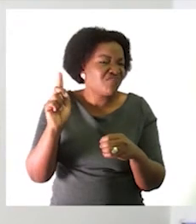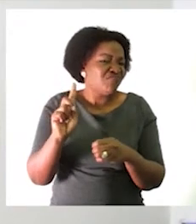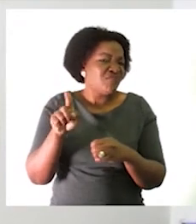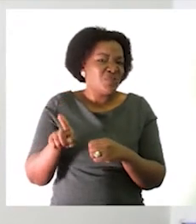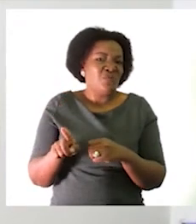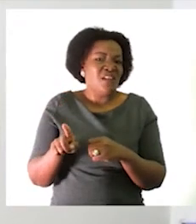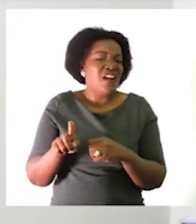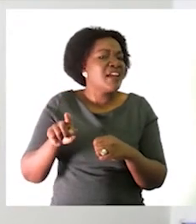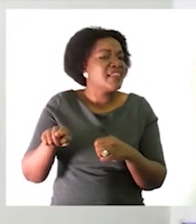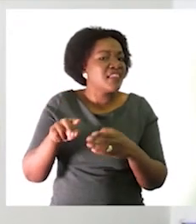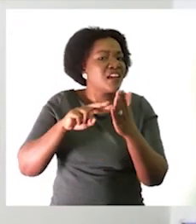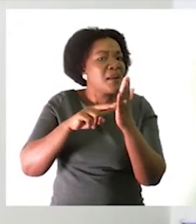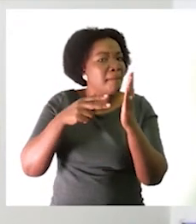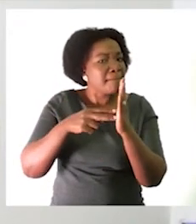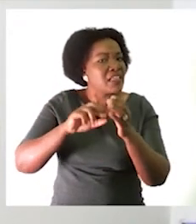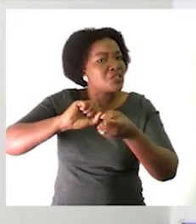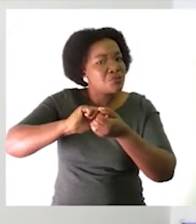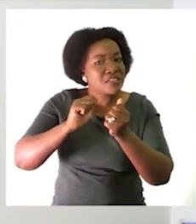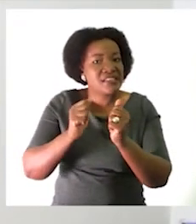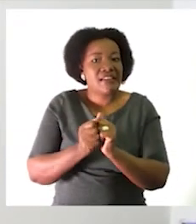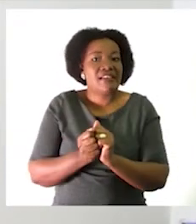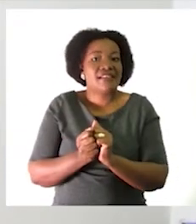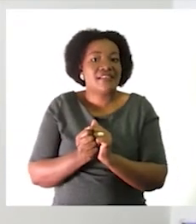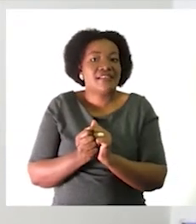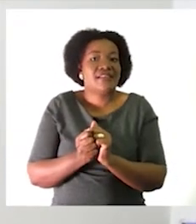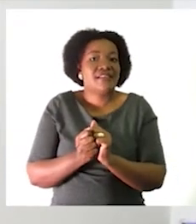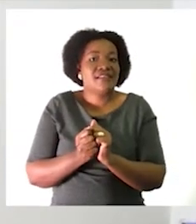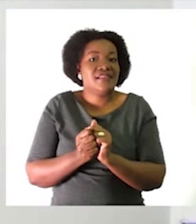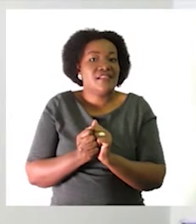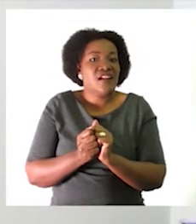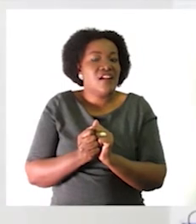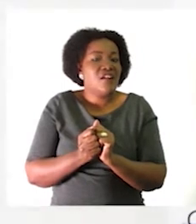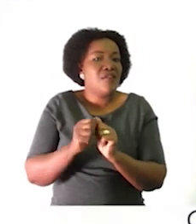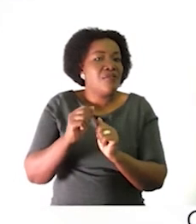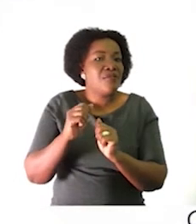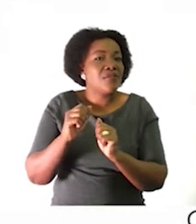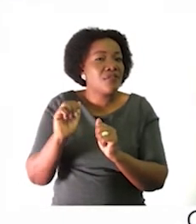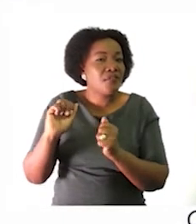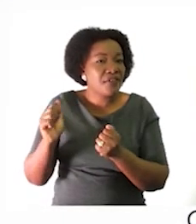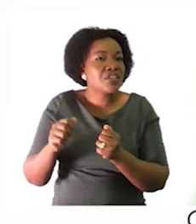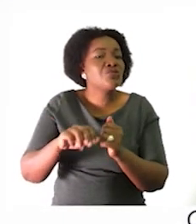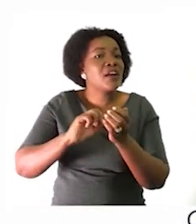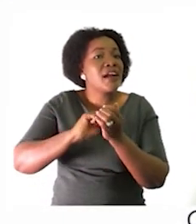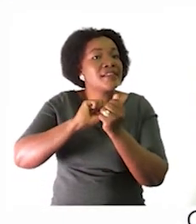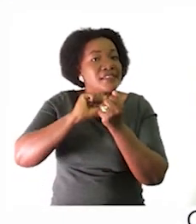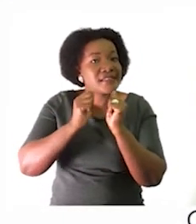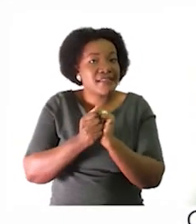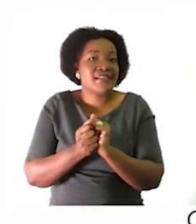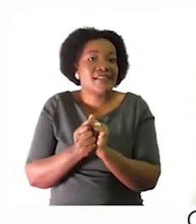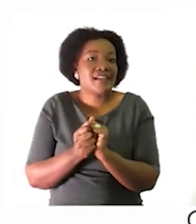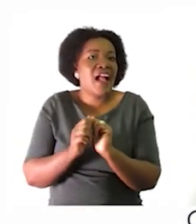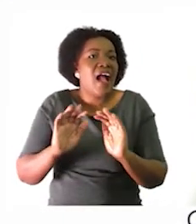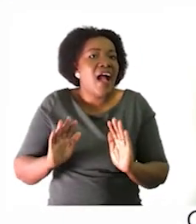means change, change. When you are converting something, you are changing. Now we are going to learn how